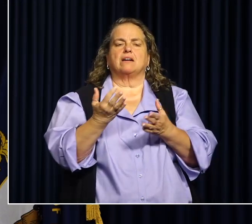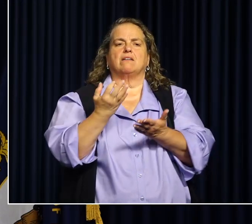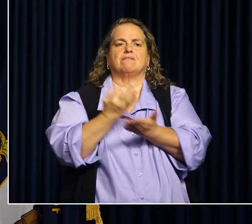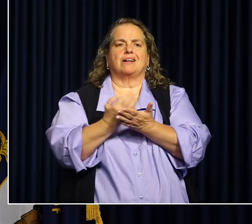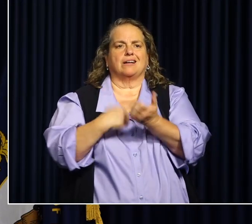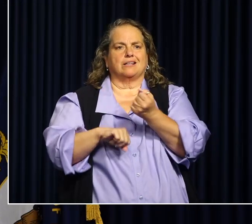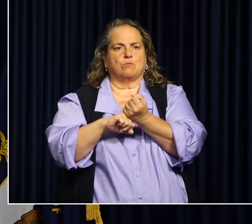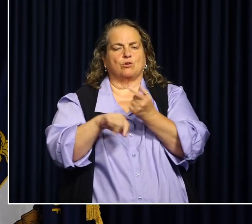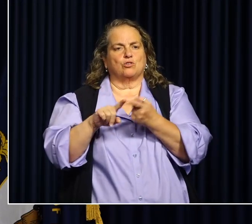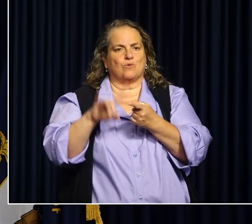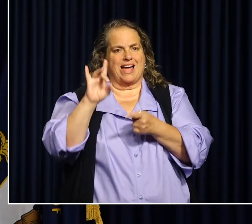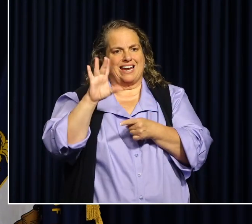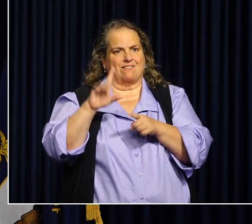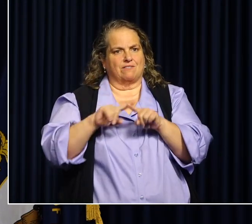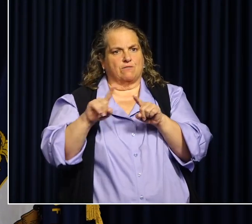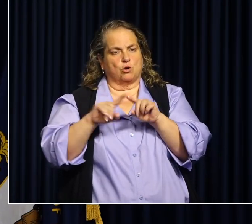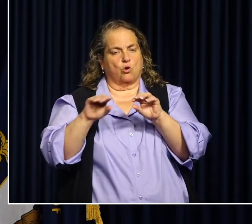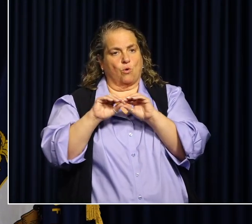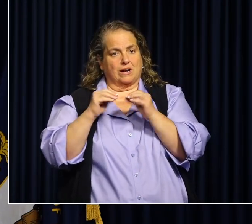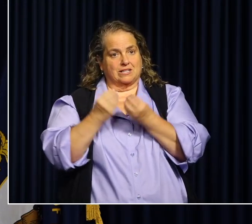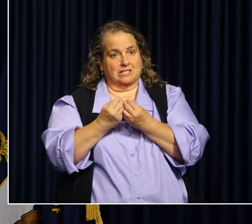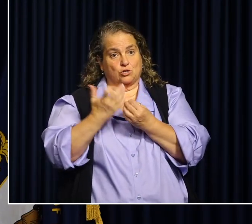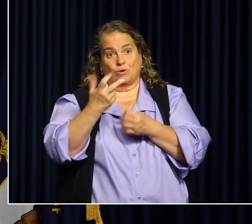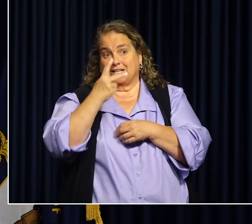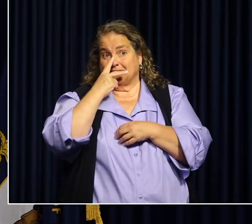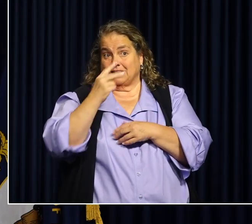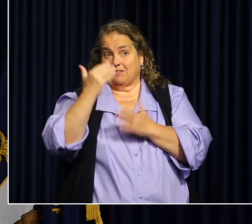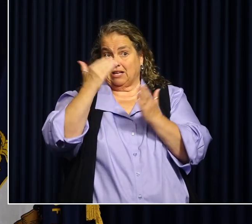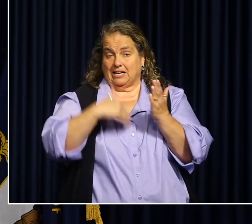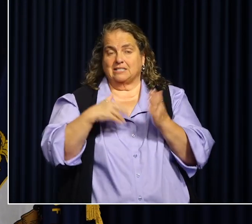85 organizations. To see the list, visit